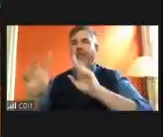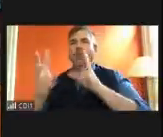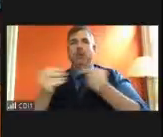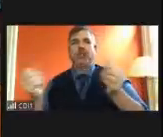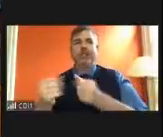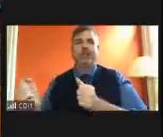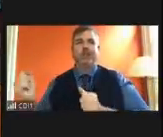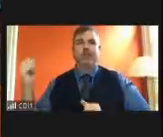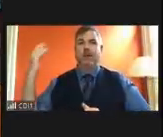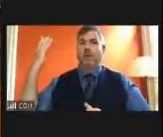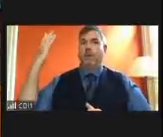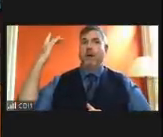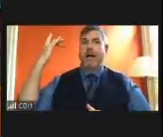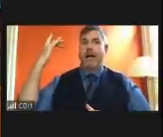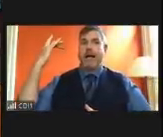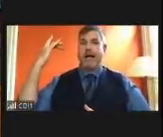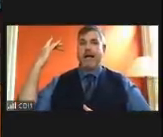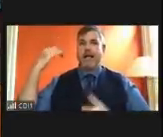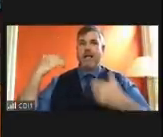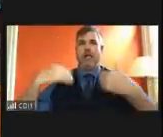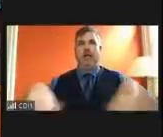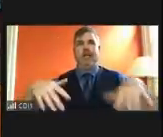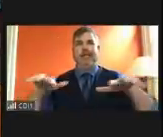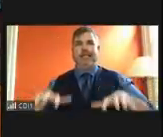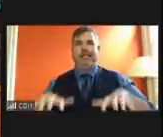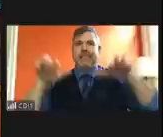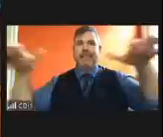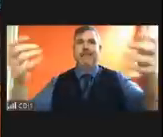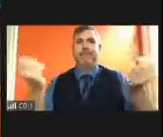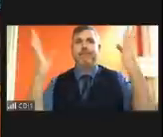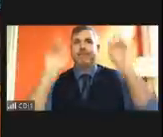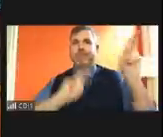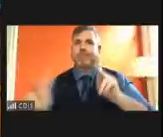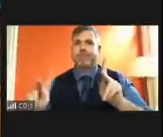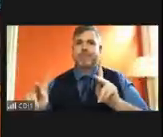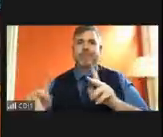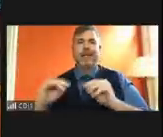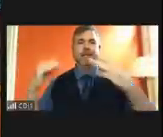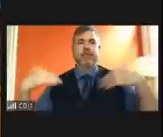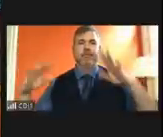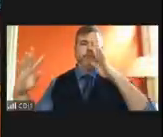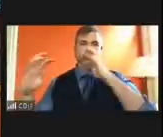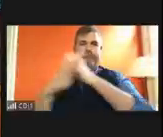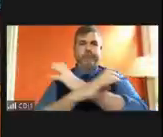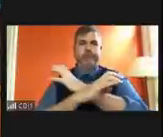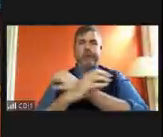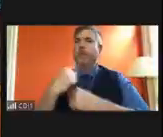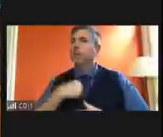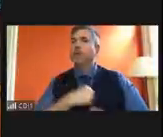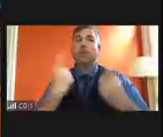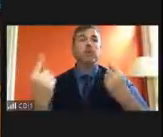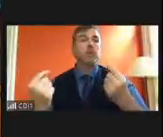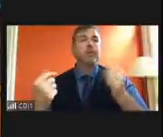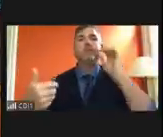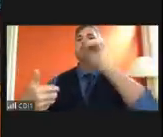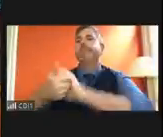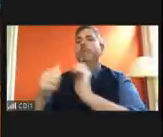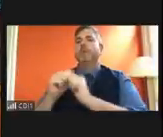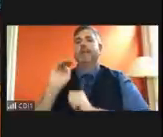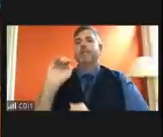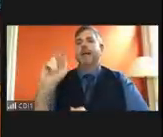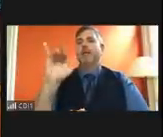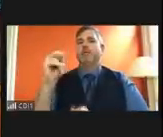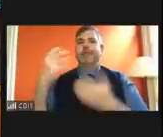complexity, this required partnerships with MarinHealth, Marin County Department of Public Health, and the residential